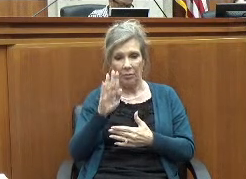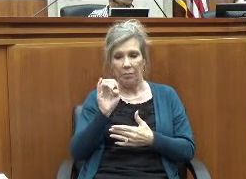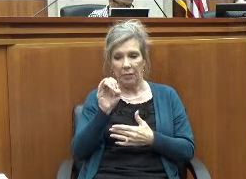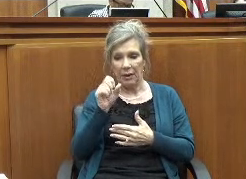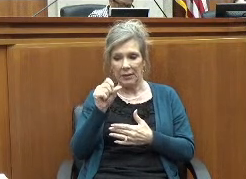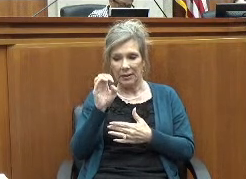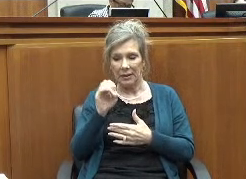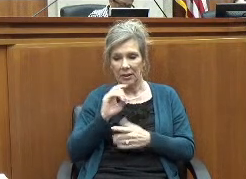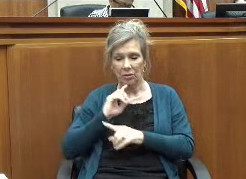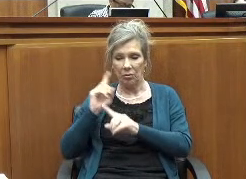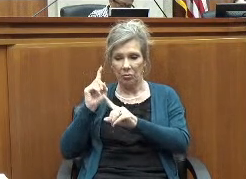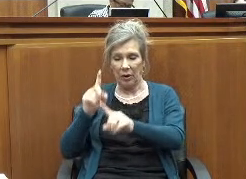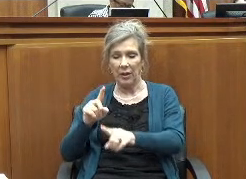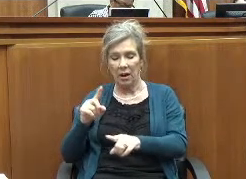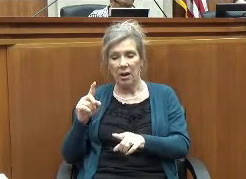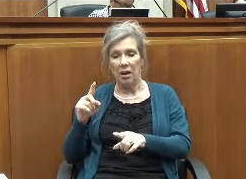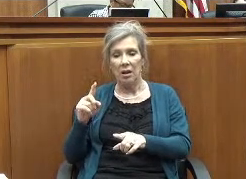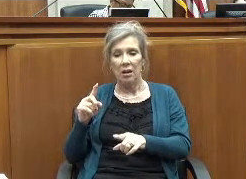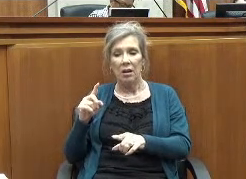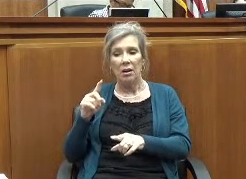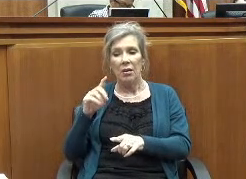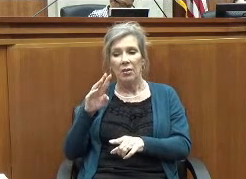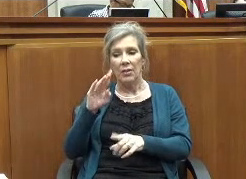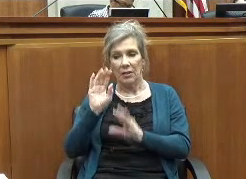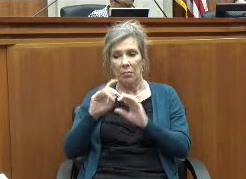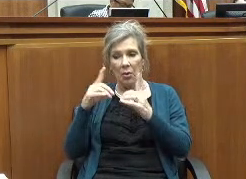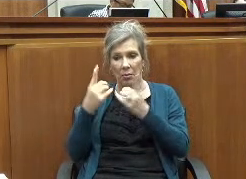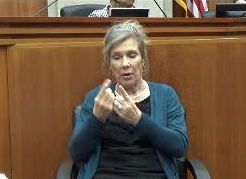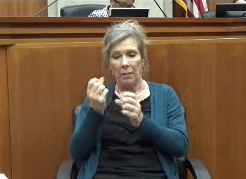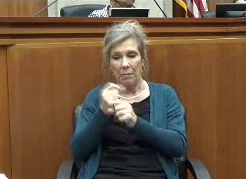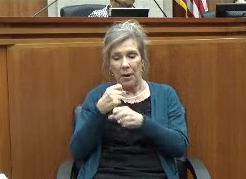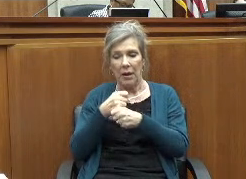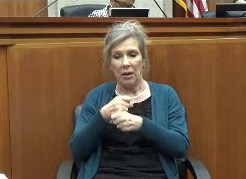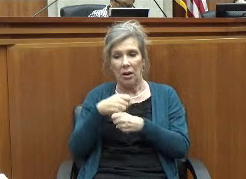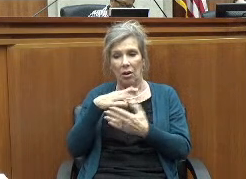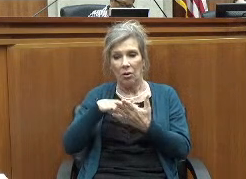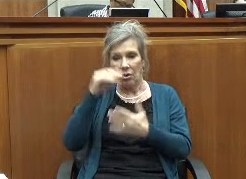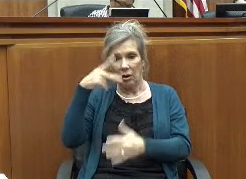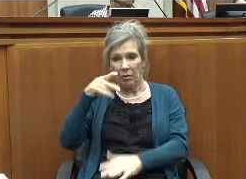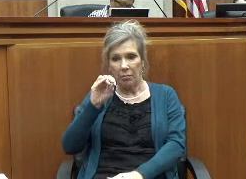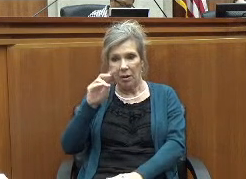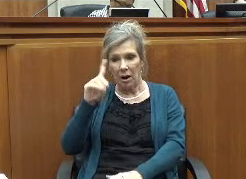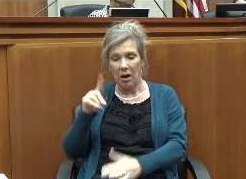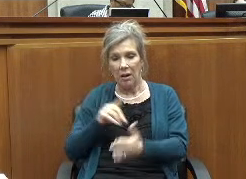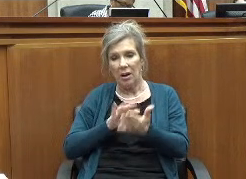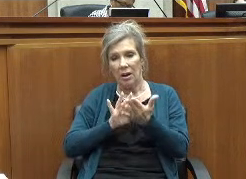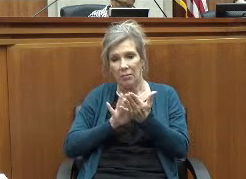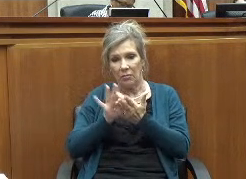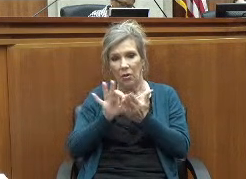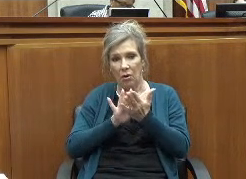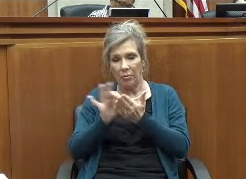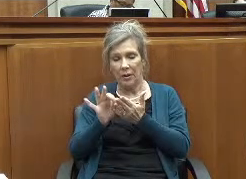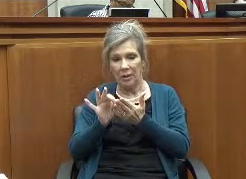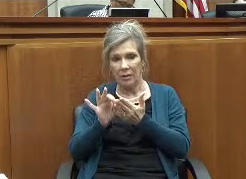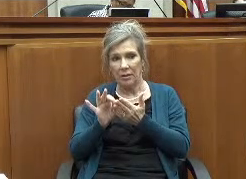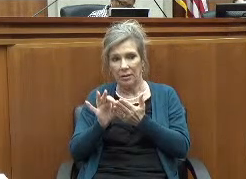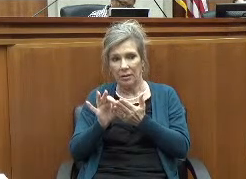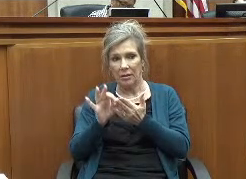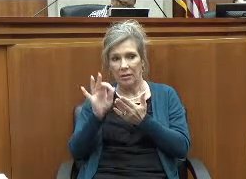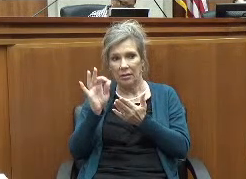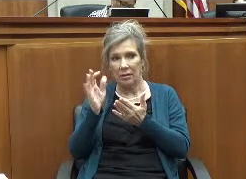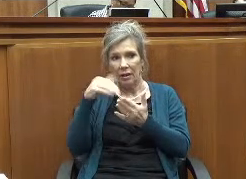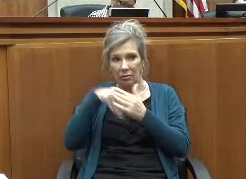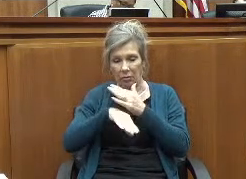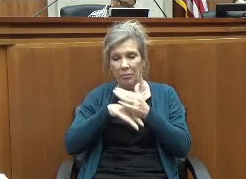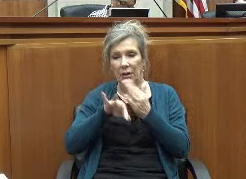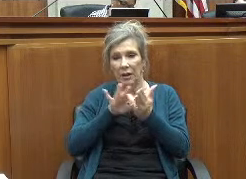to make learning pod enrollment counts part of their enrollment data collection for the October 1st